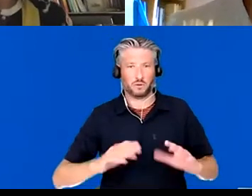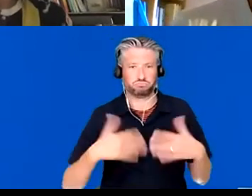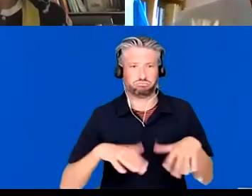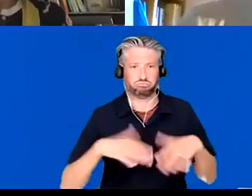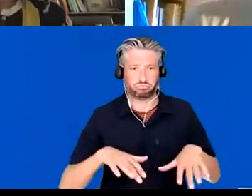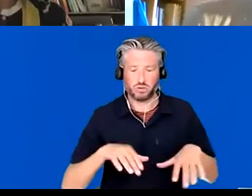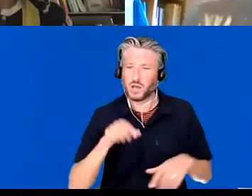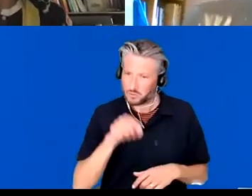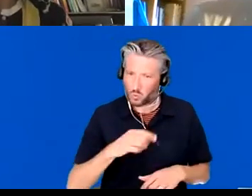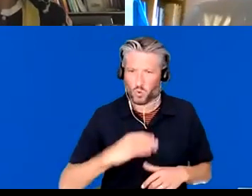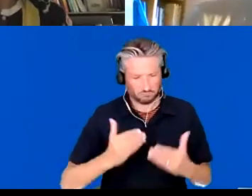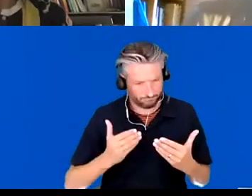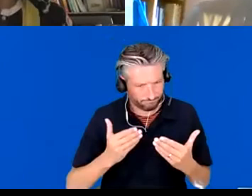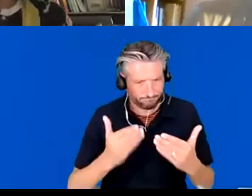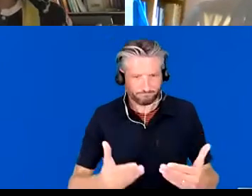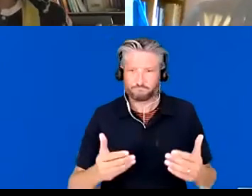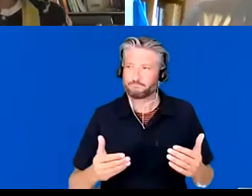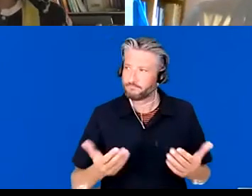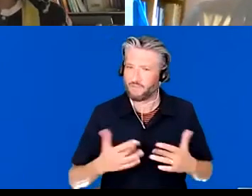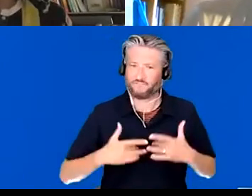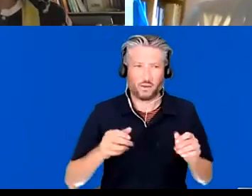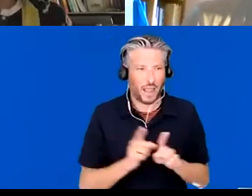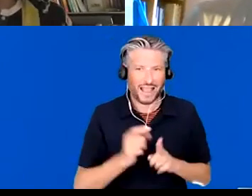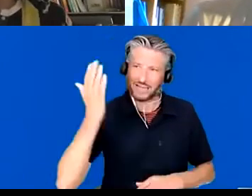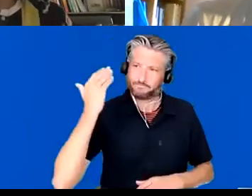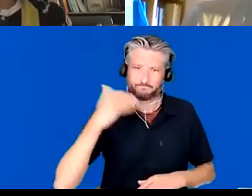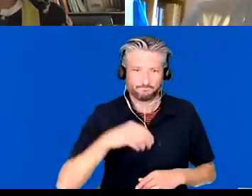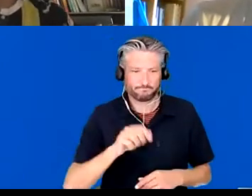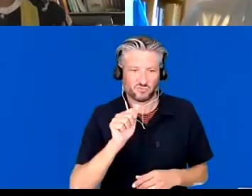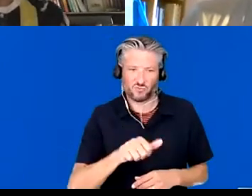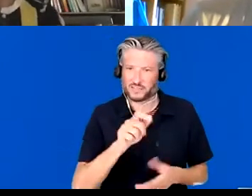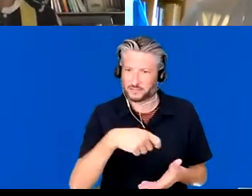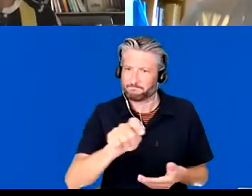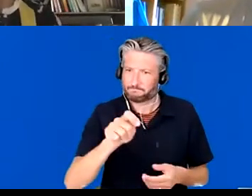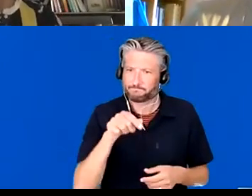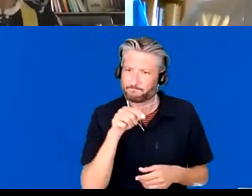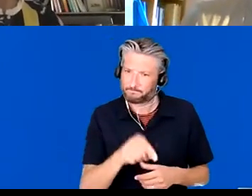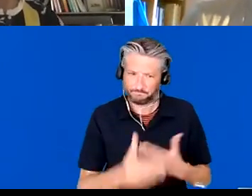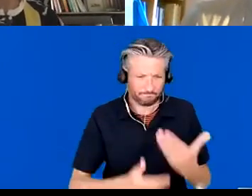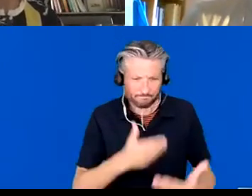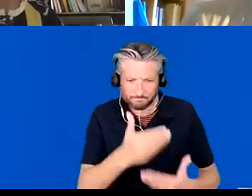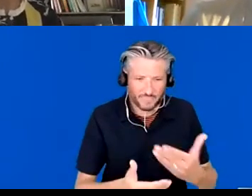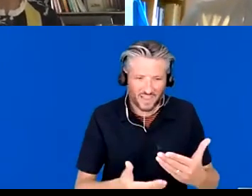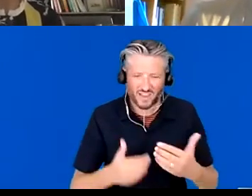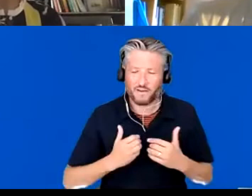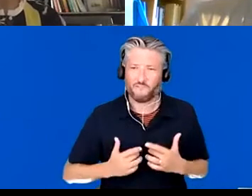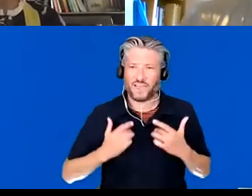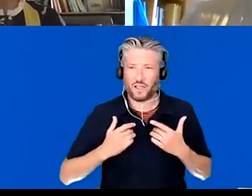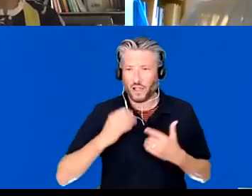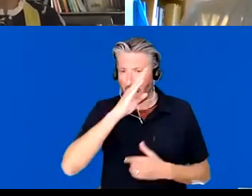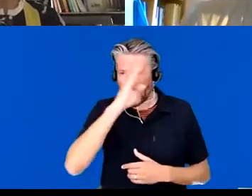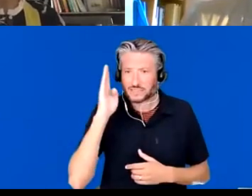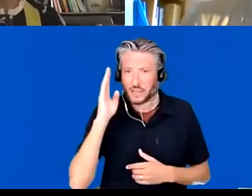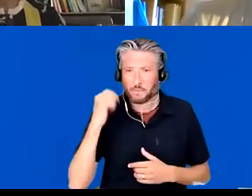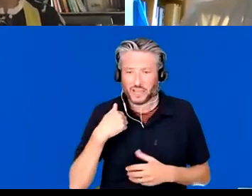extra panel on discourses of COVID. So it gave people a chance to sort of think about this with the distance of doing it from an academic perspective, and people really